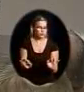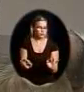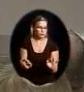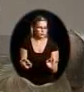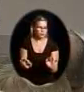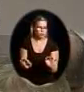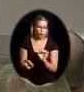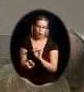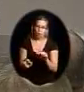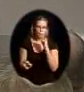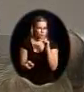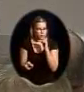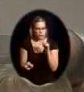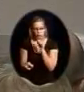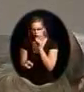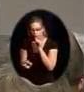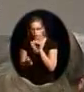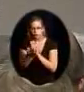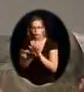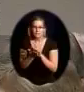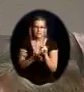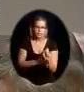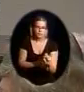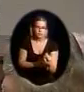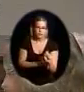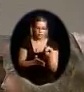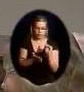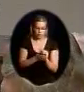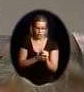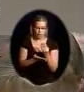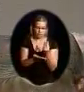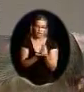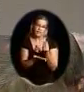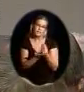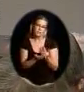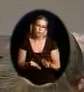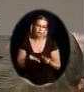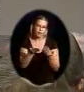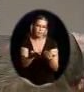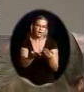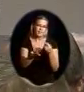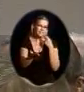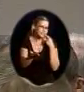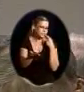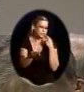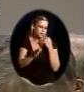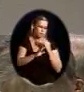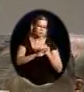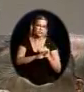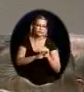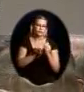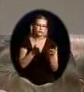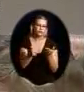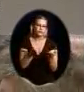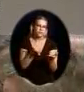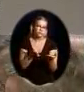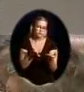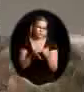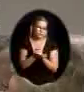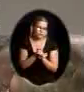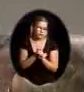for all the public and private schools in Kansas. And that funding is provided by the Addiction and Prevention Services. And